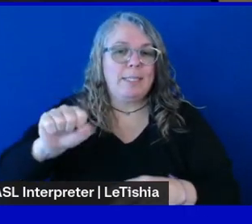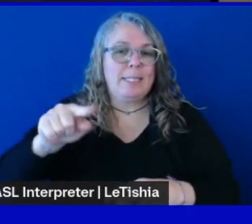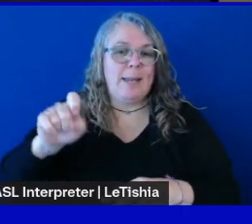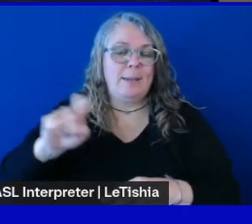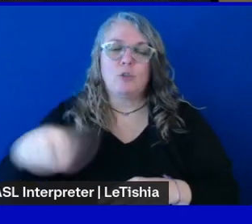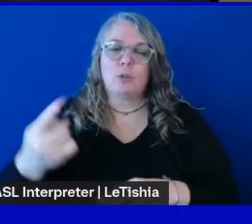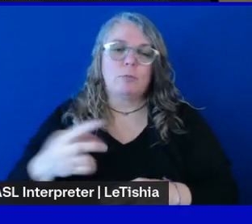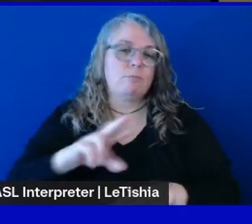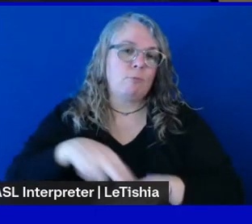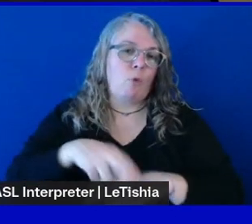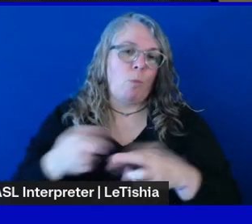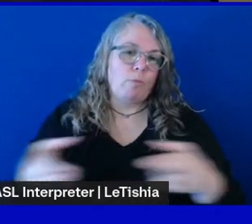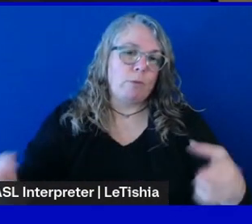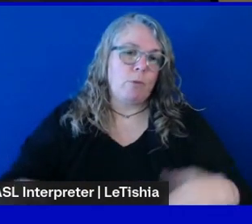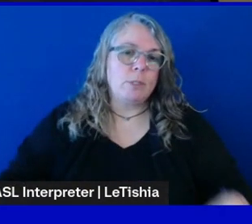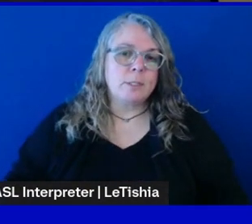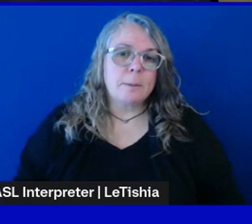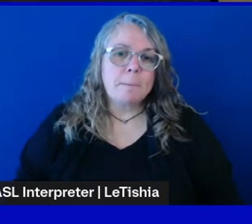resources.